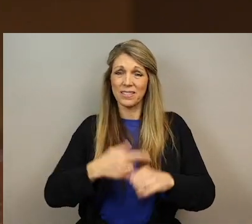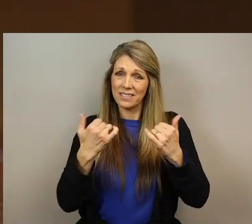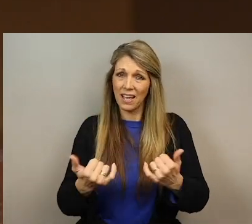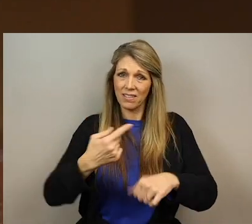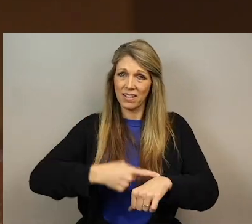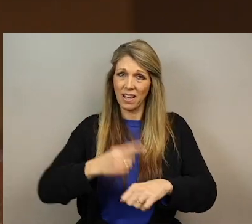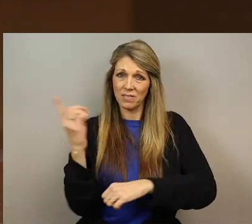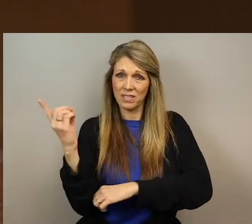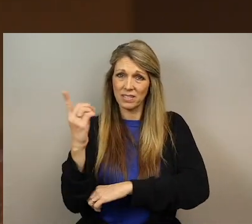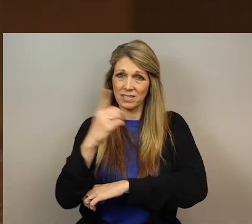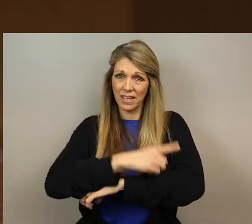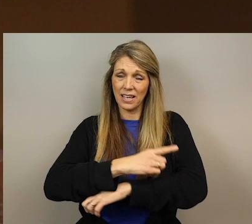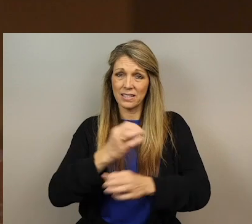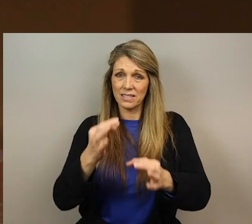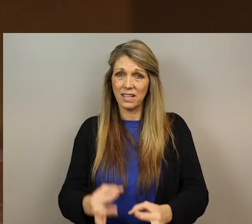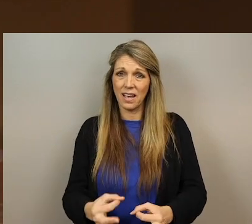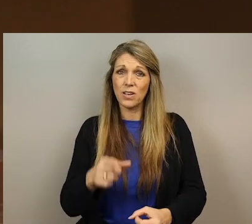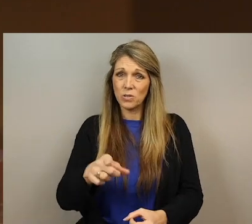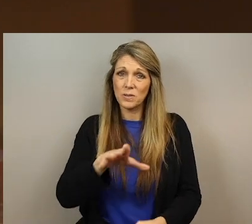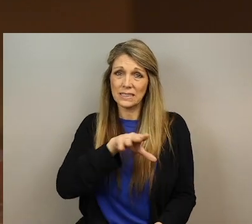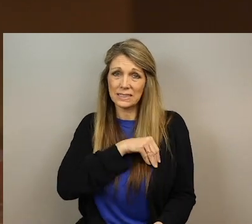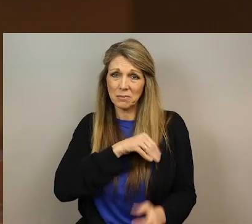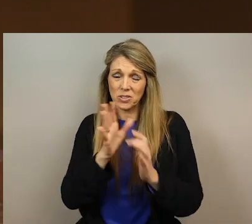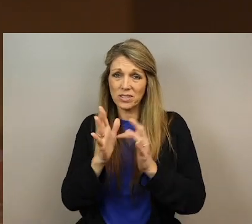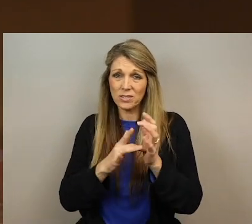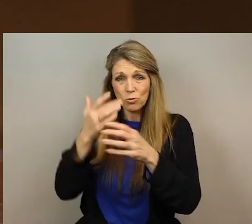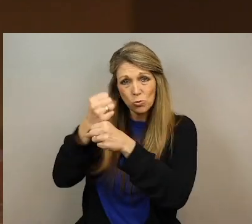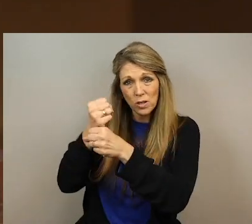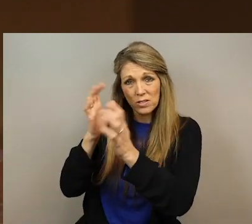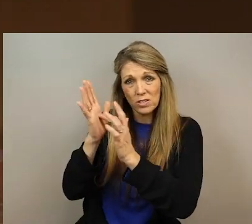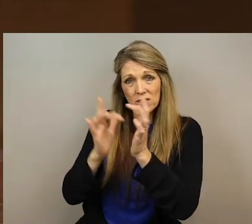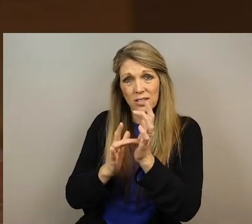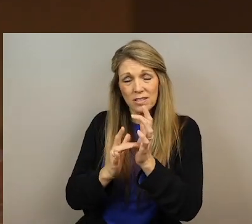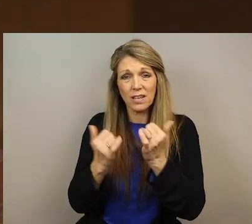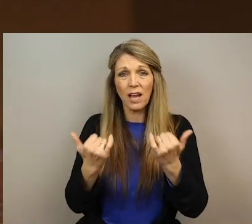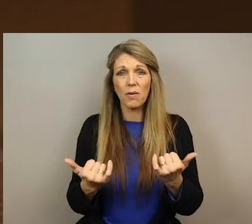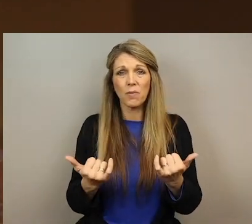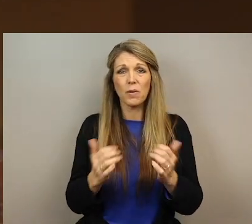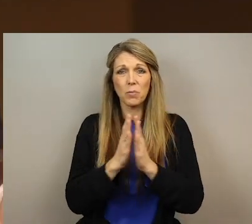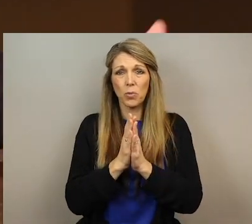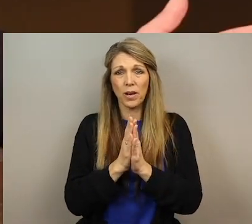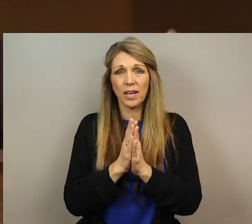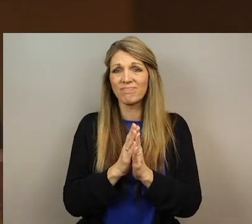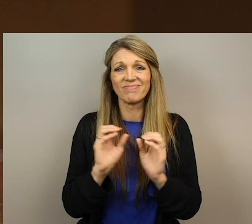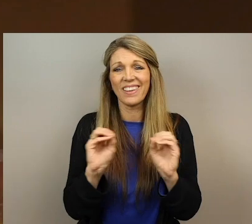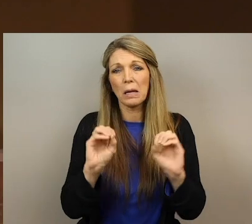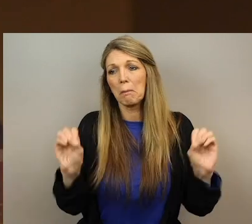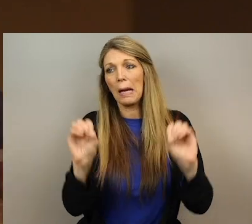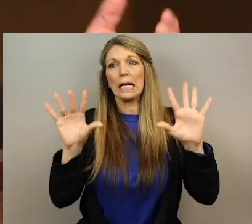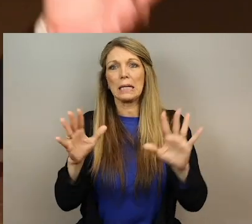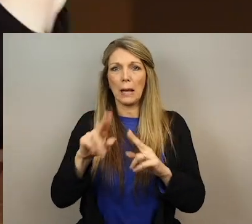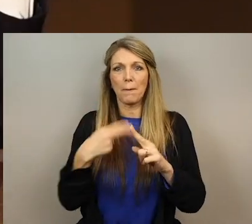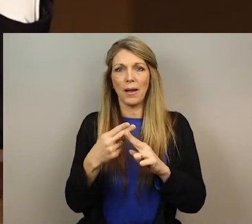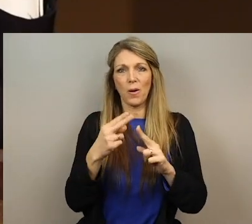decide. Will you put your faith and trust in Jesus? I want to pray a prayer. There's nothing magic about this